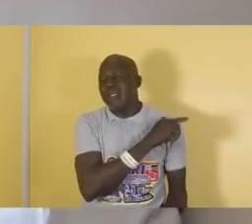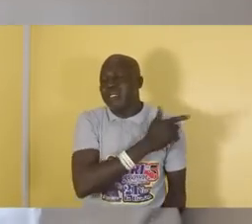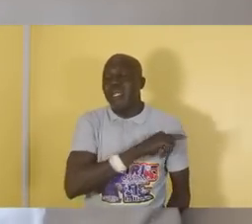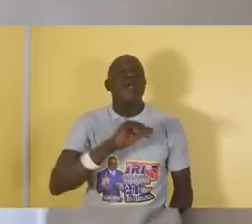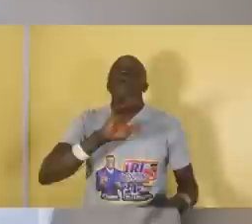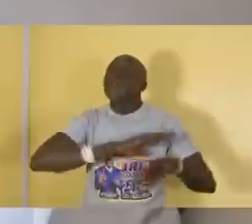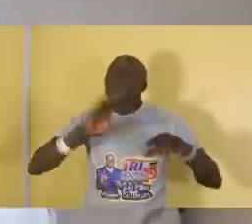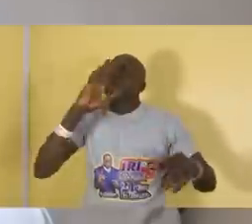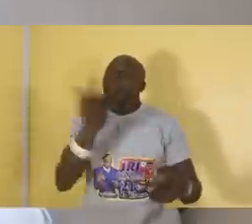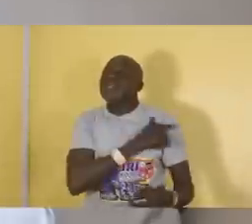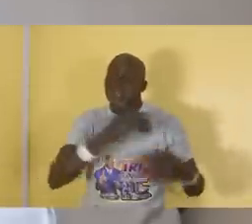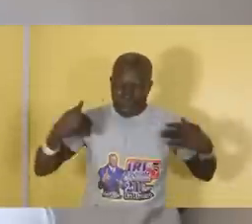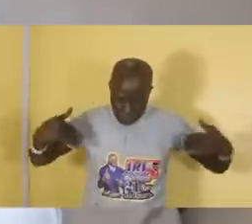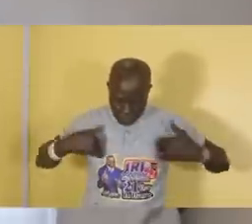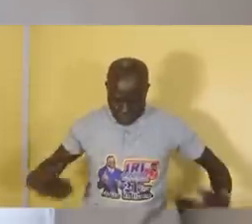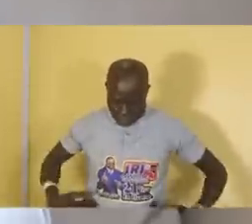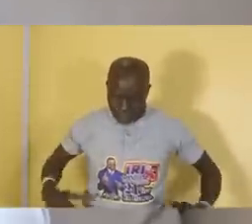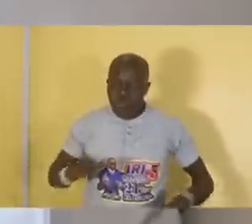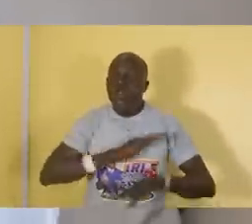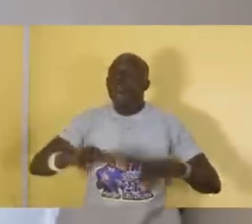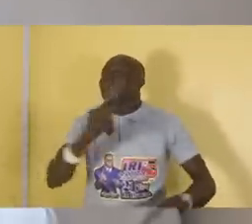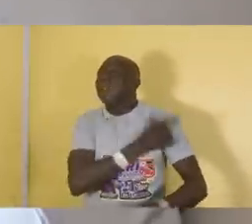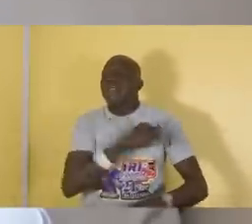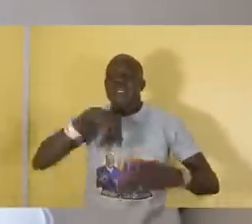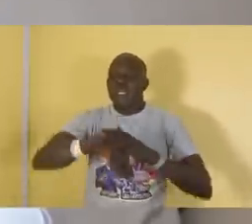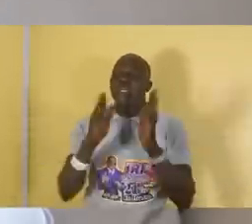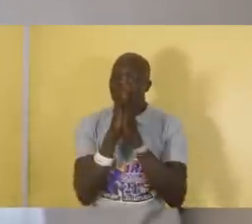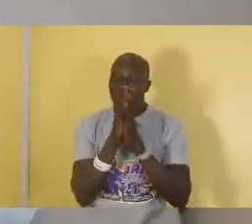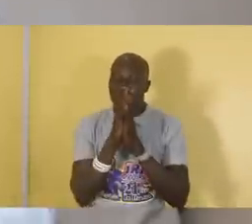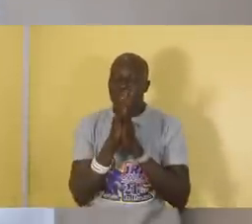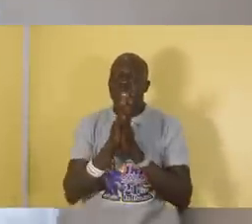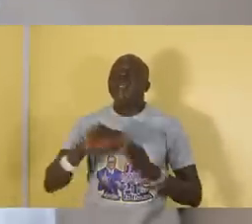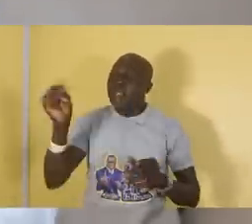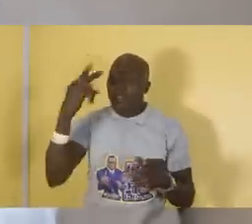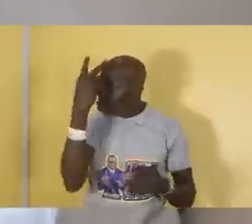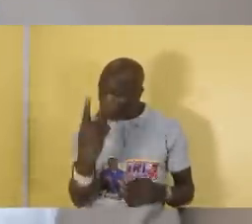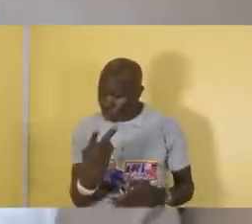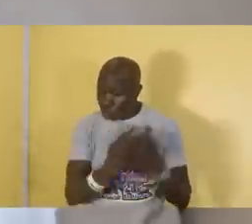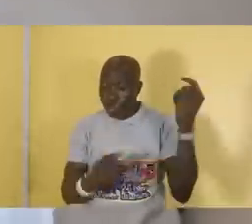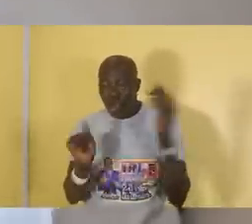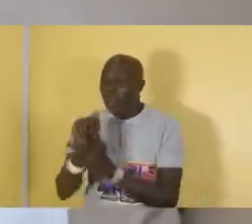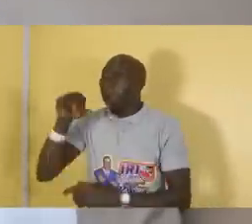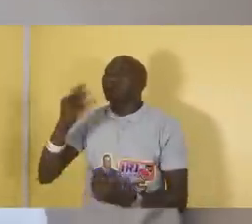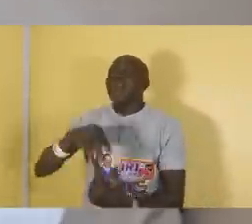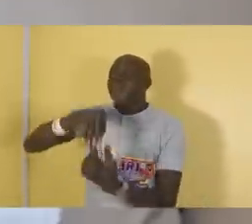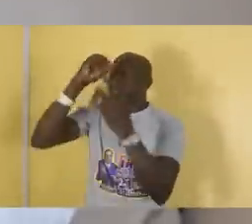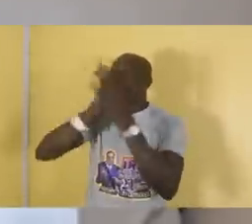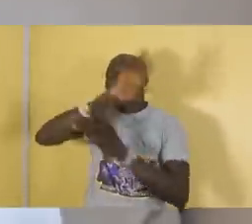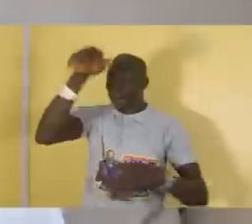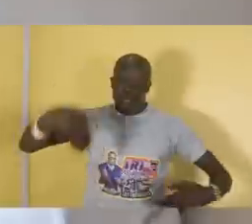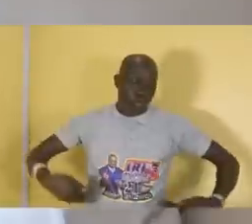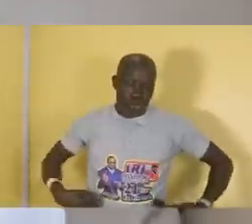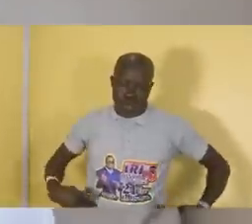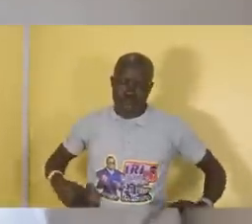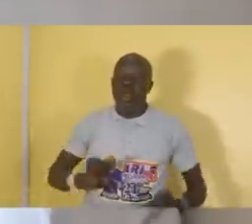lazy. Don't be lazy physically. In prayer. Yes, especially